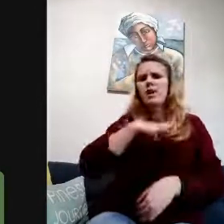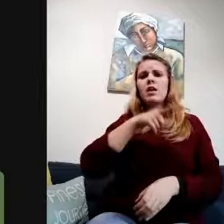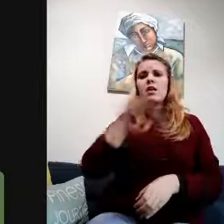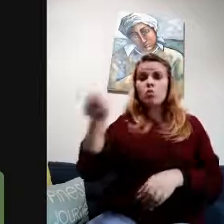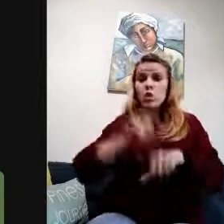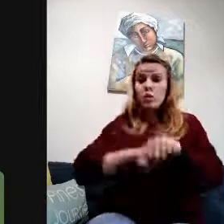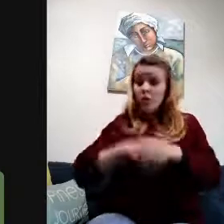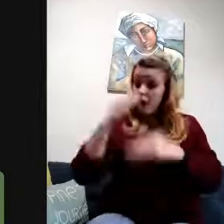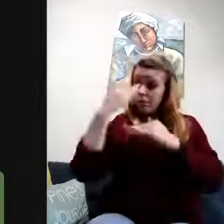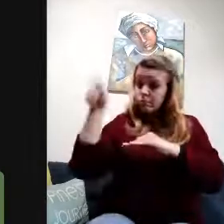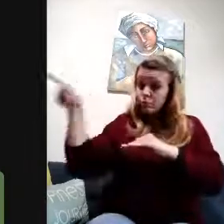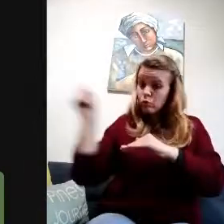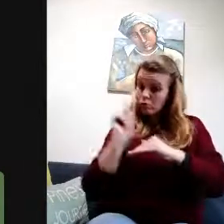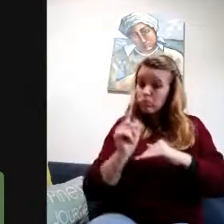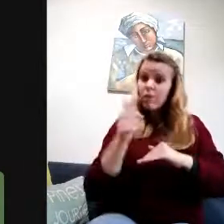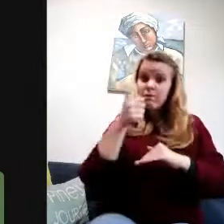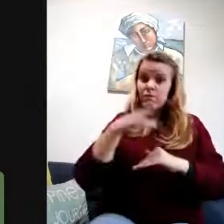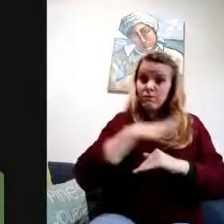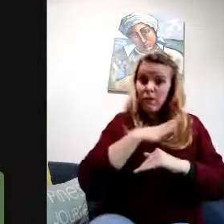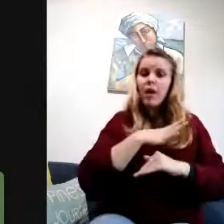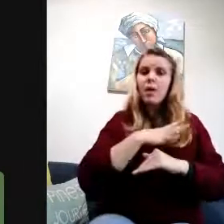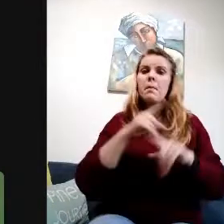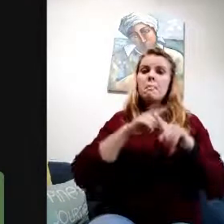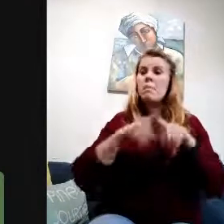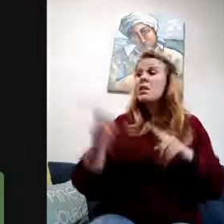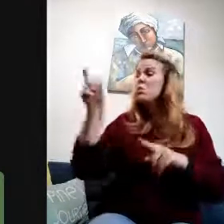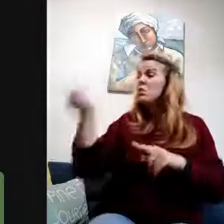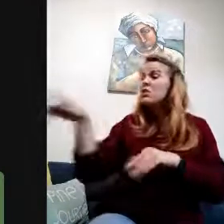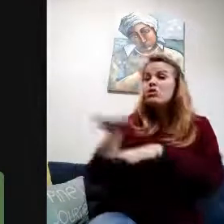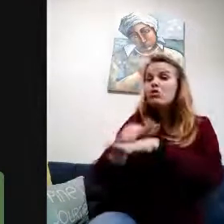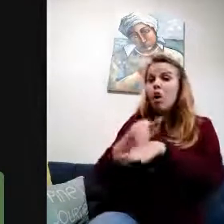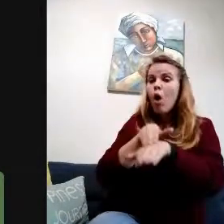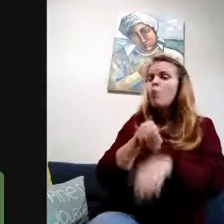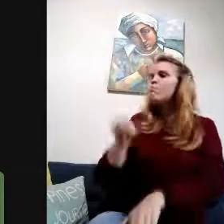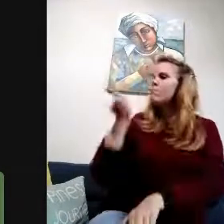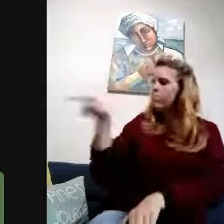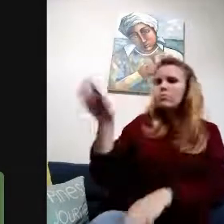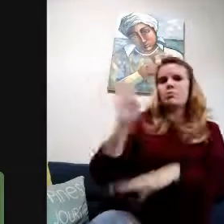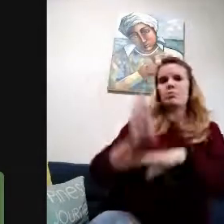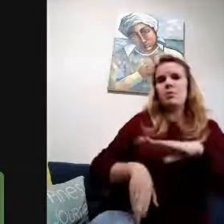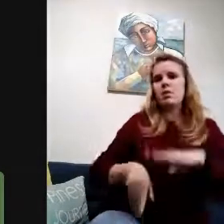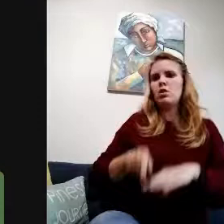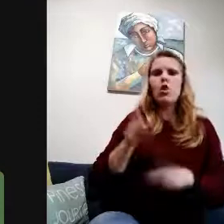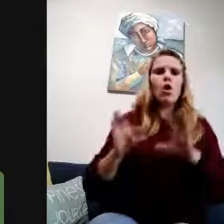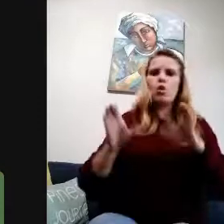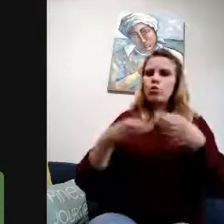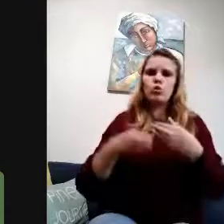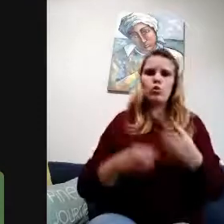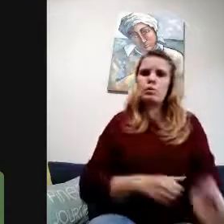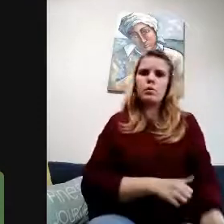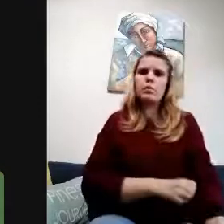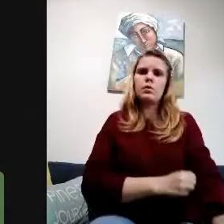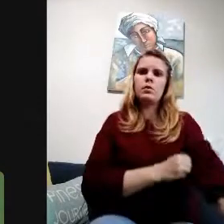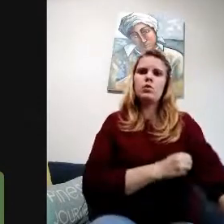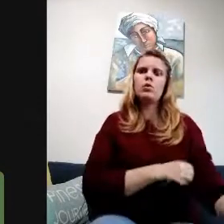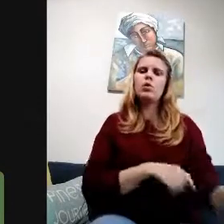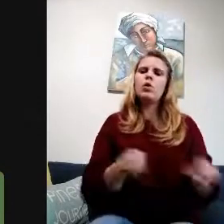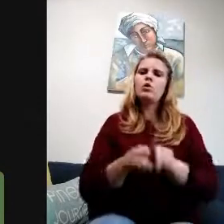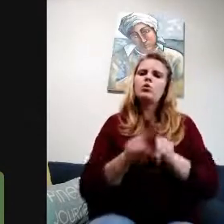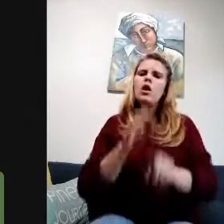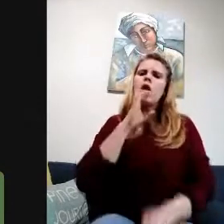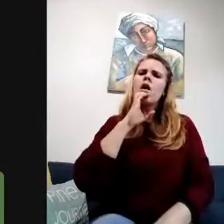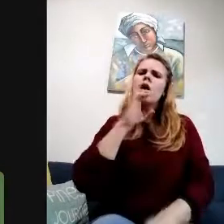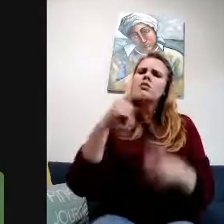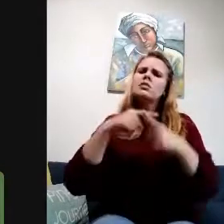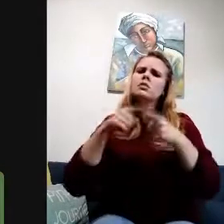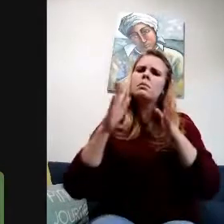the slow guy in a group or whatever. Let me also ask players, please, to helping us in eradicating slow play is being ready to